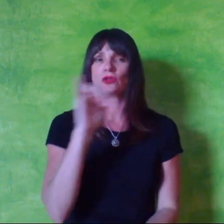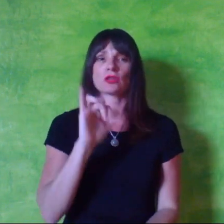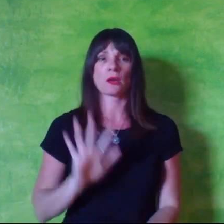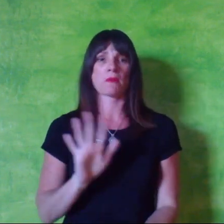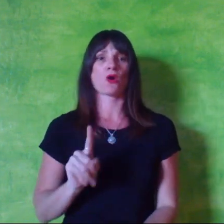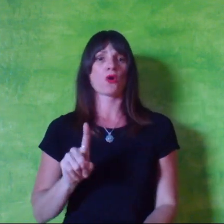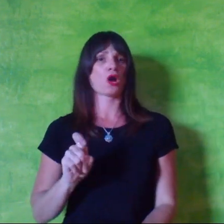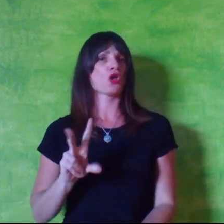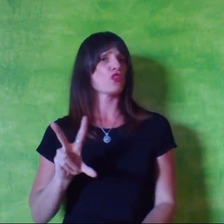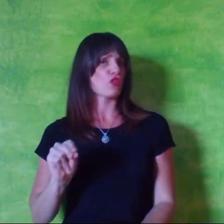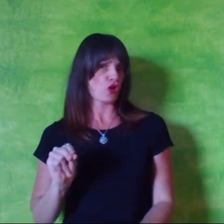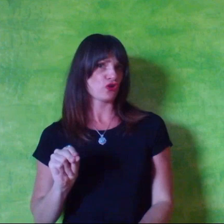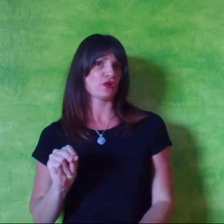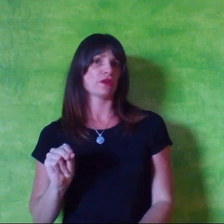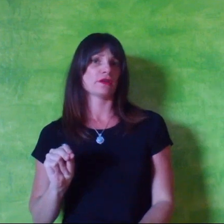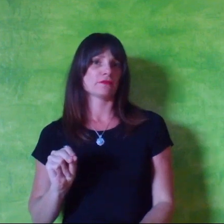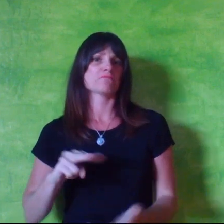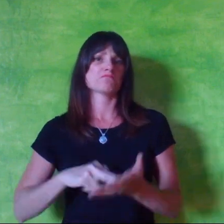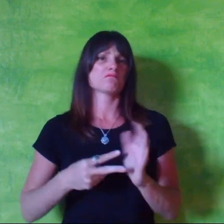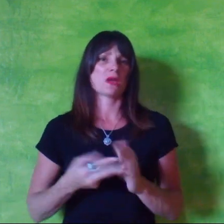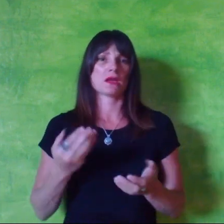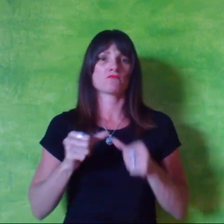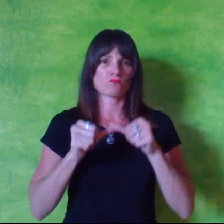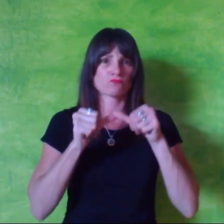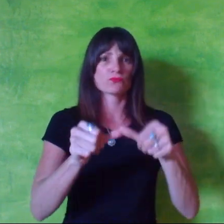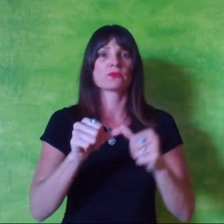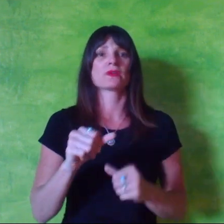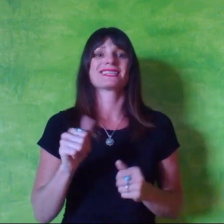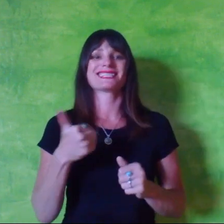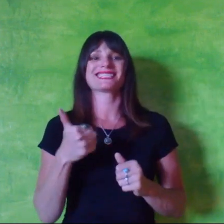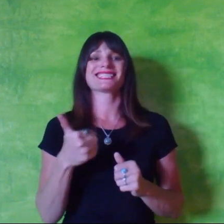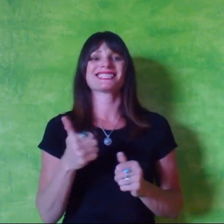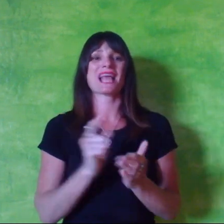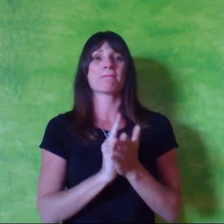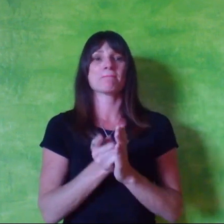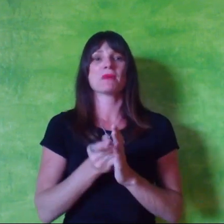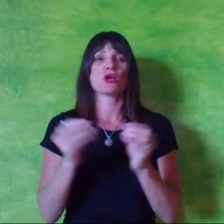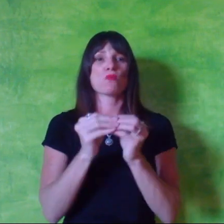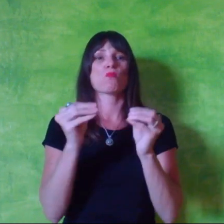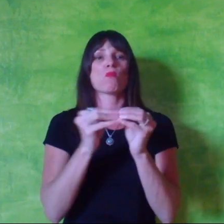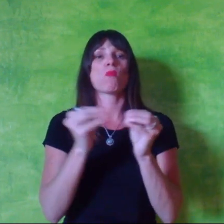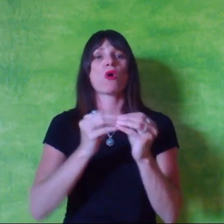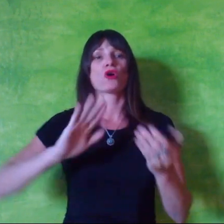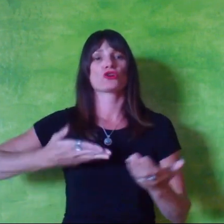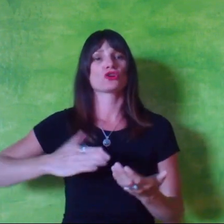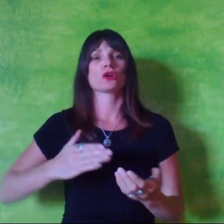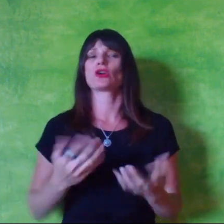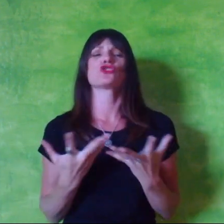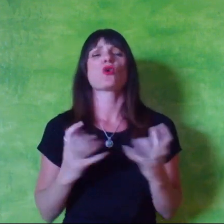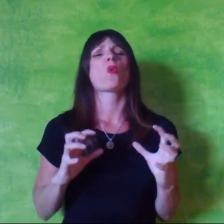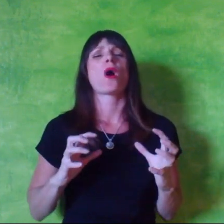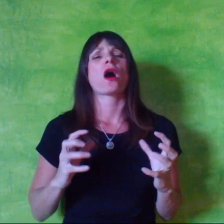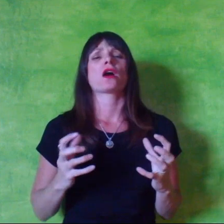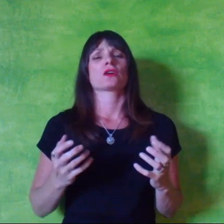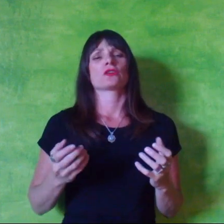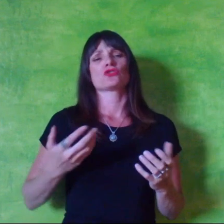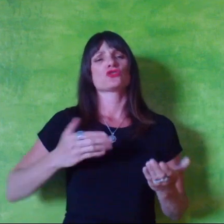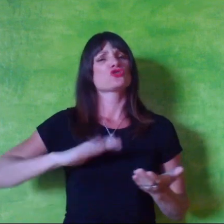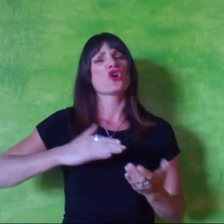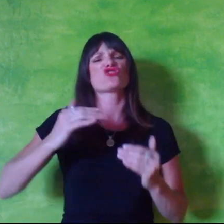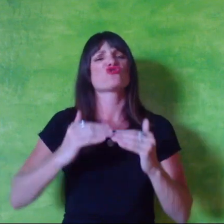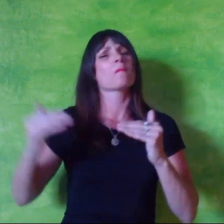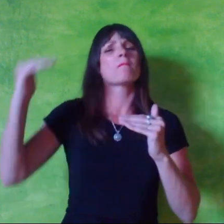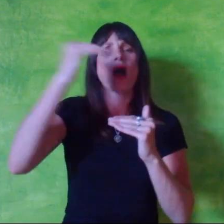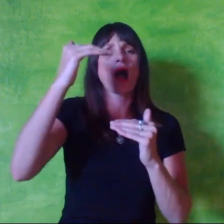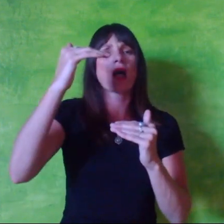so. So we don't want to overcook it. That's the better undercooked than overcooked, that's for sure. And let that finish off, and